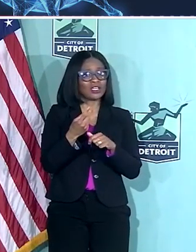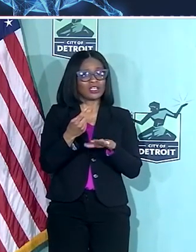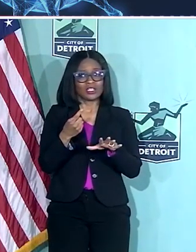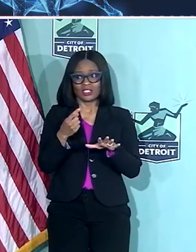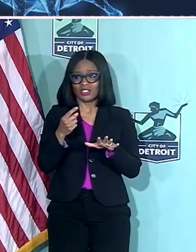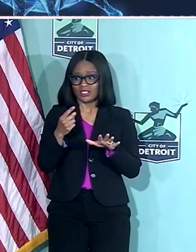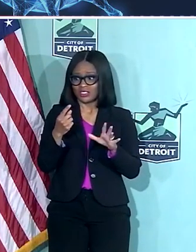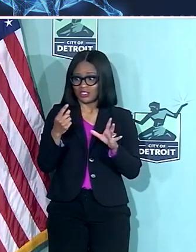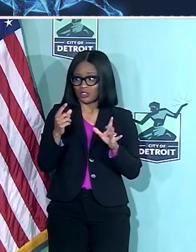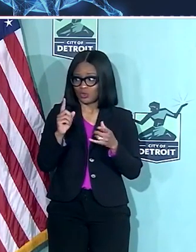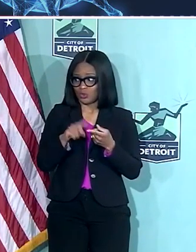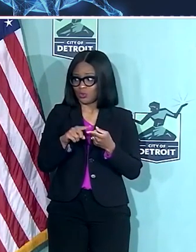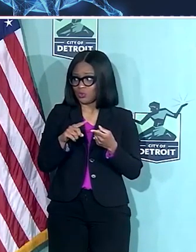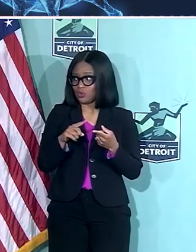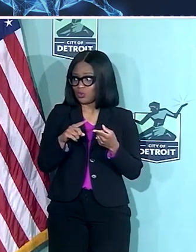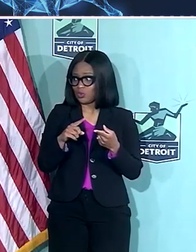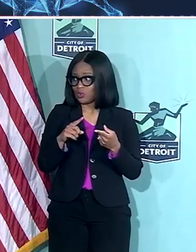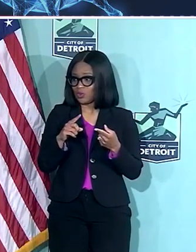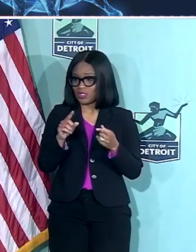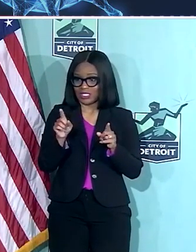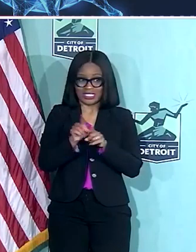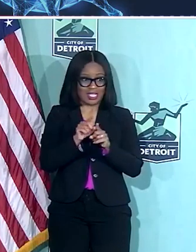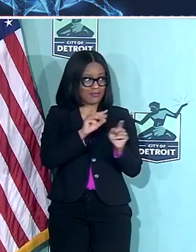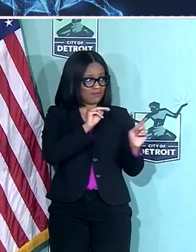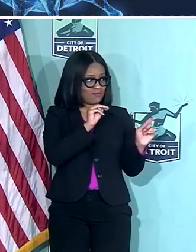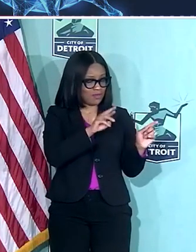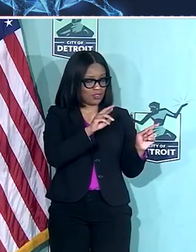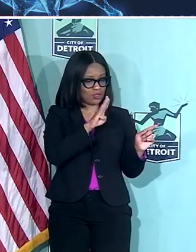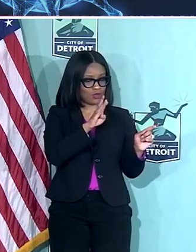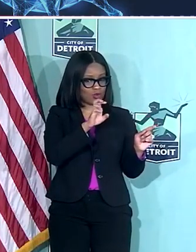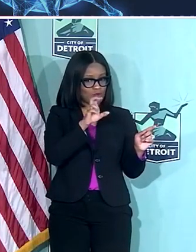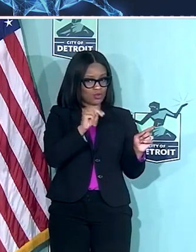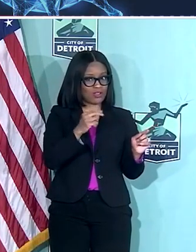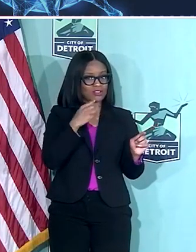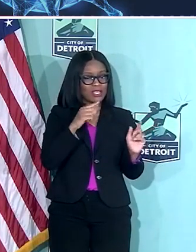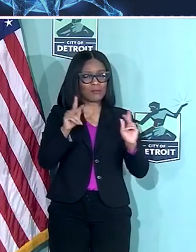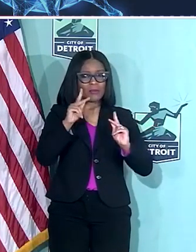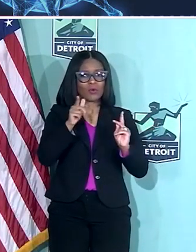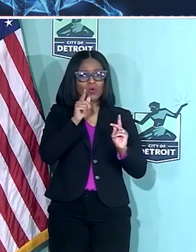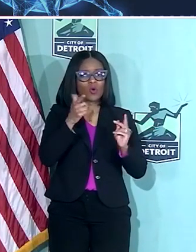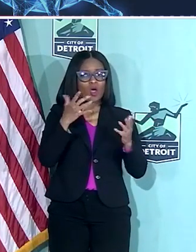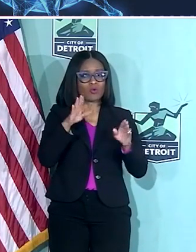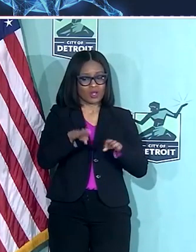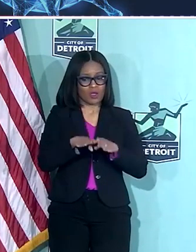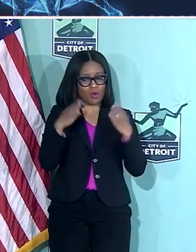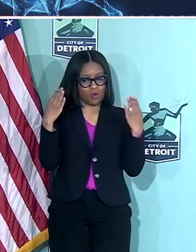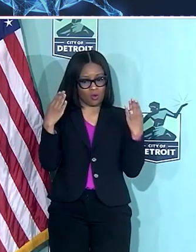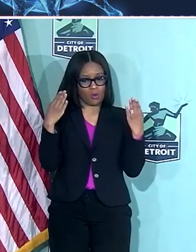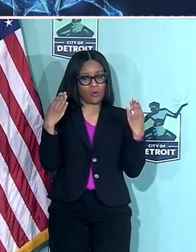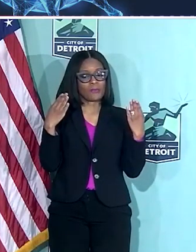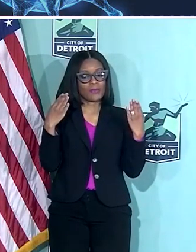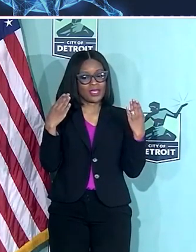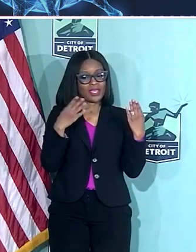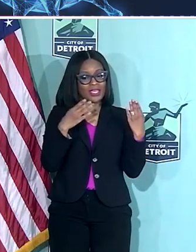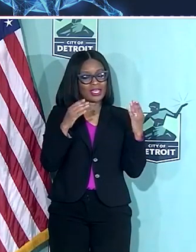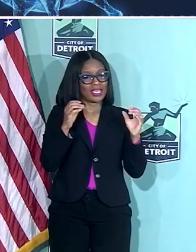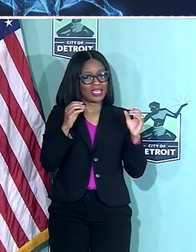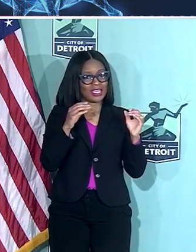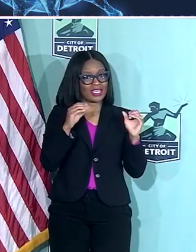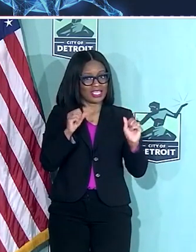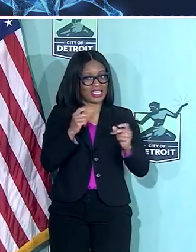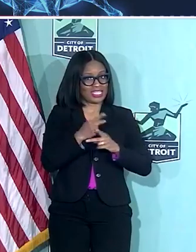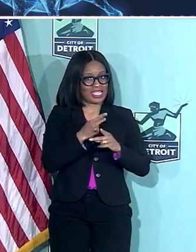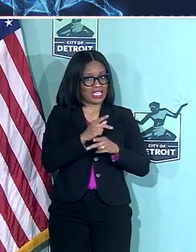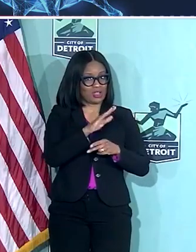as Mr. Brown did earlier. I mean, the people that are already open, and that they can take care of your business right